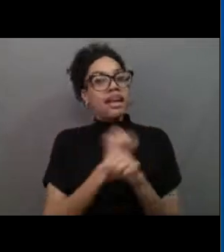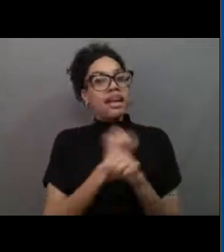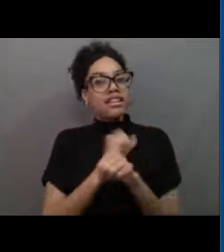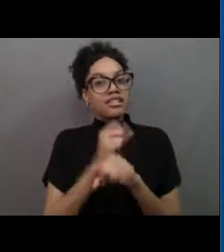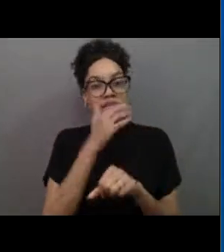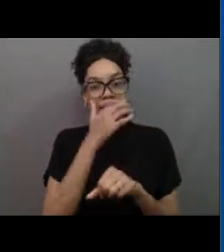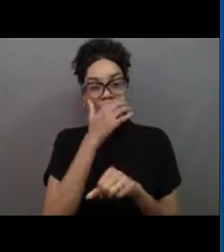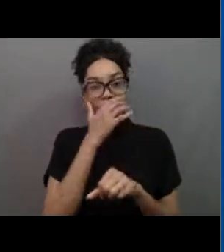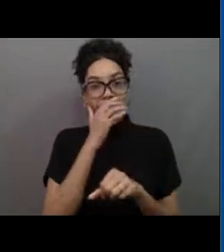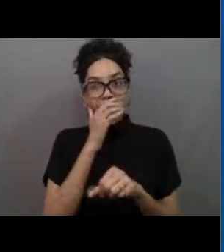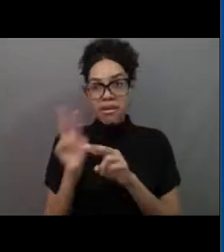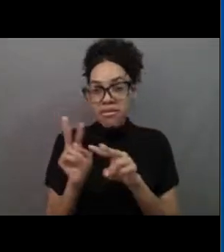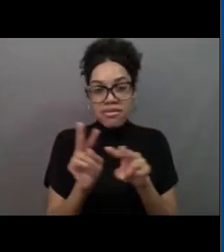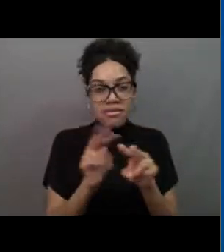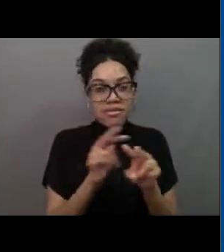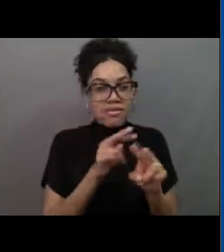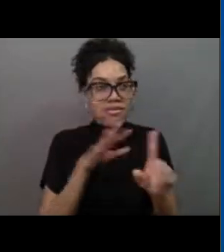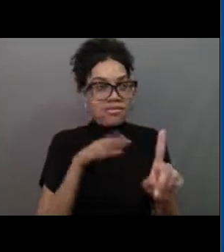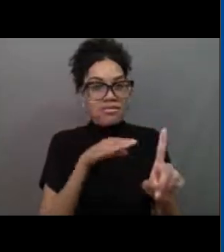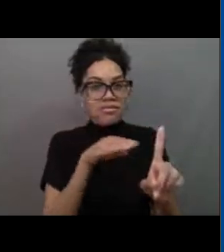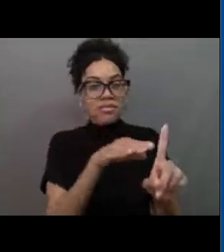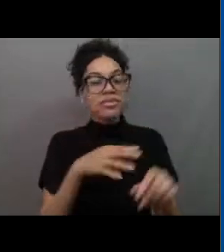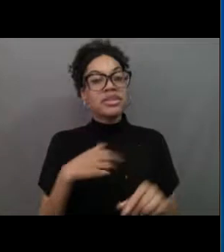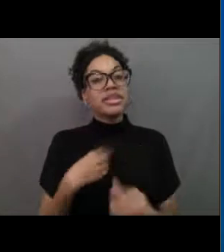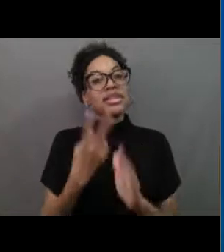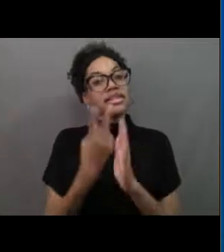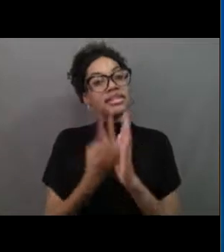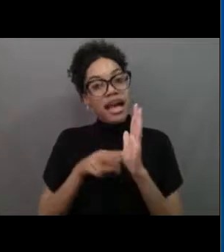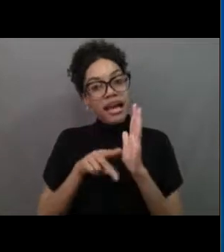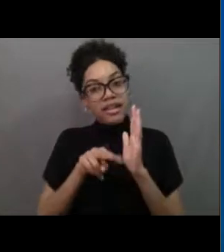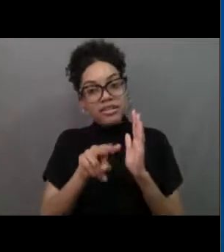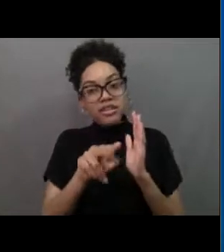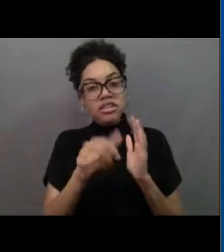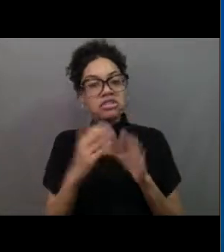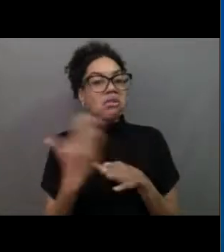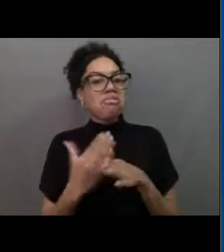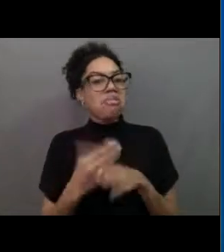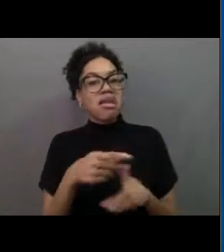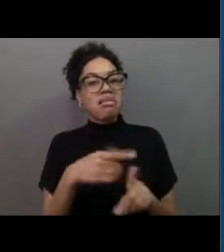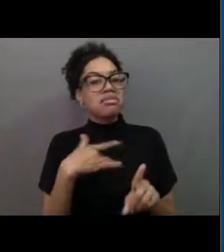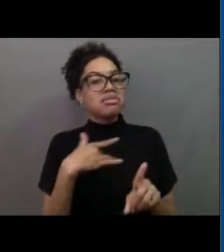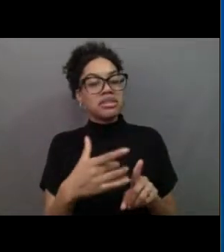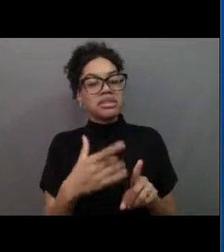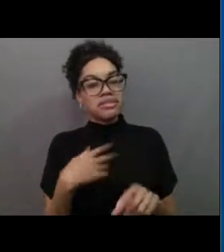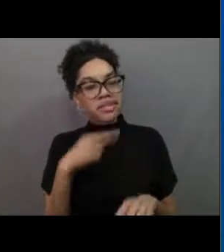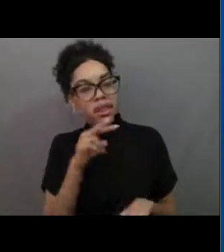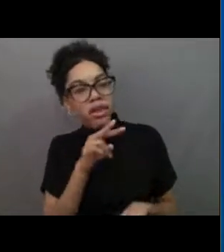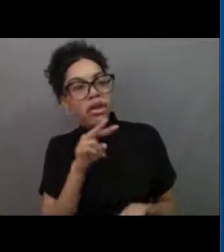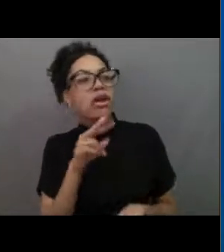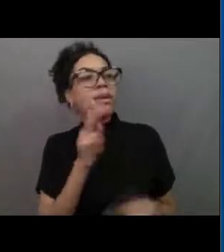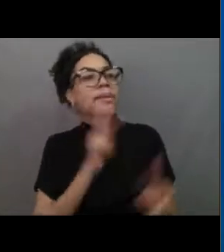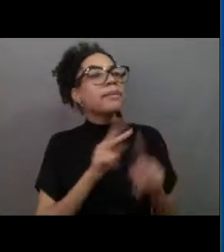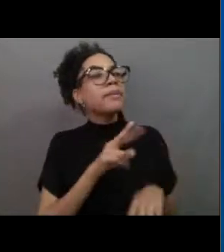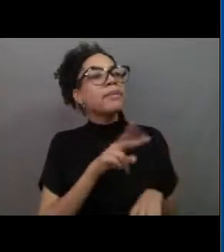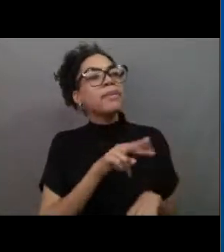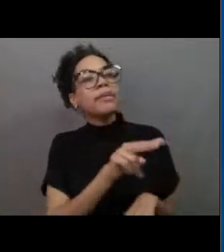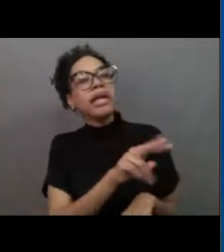once in a while. They don't bother divers. They're sometimes curious about us, but they'll come in, take a look, and swim away. They don't want to be near us any more than they have to